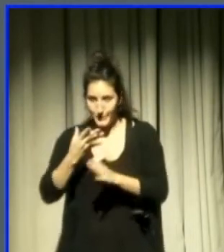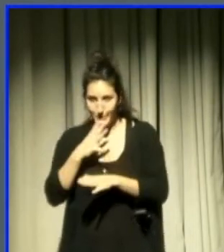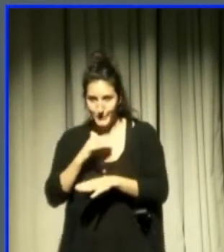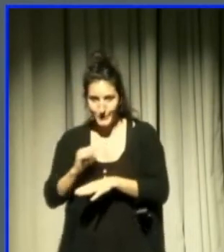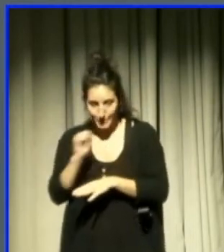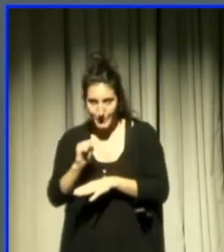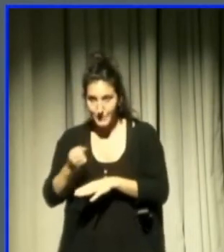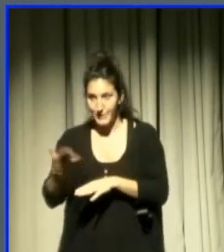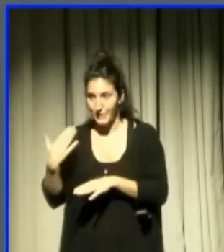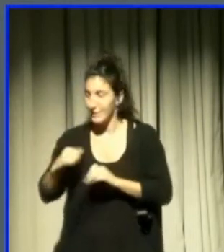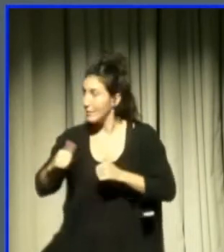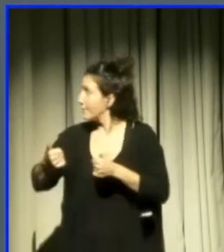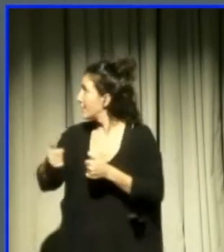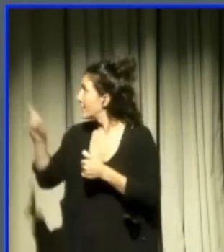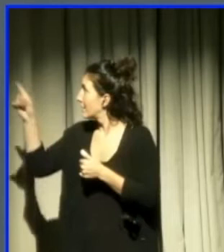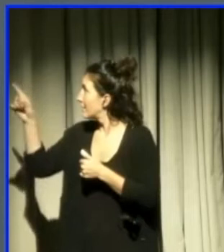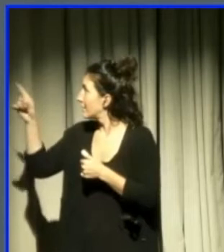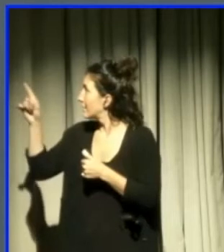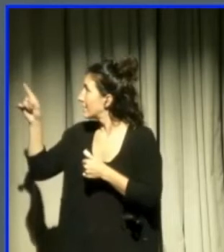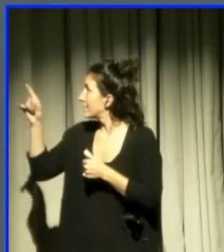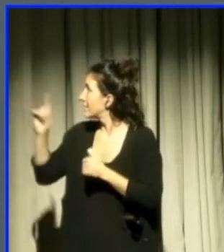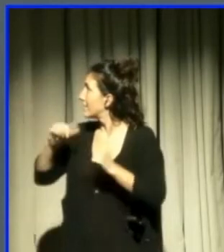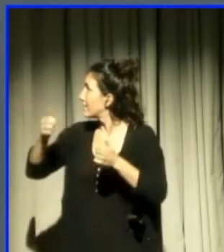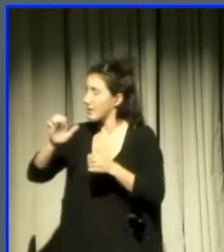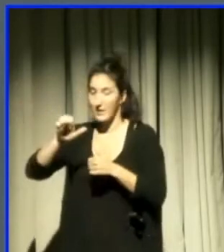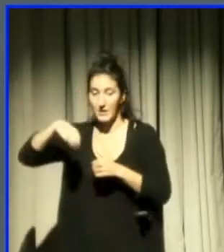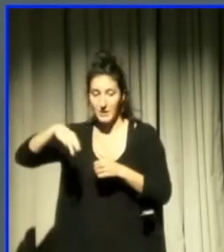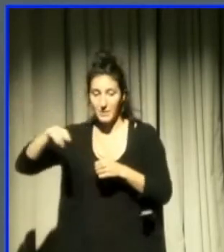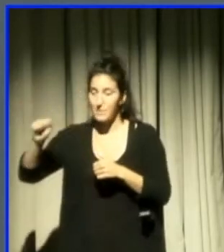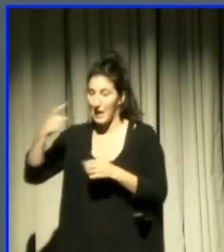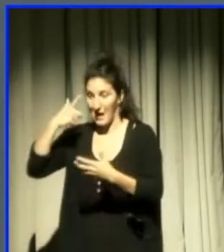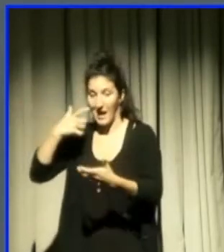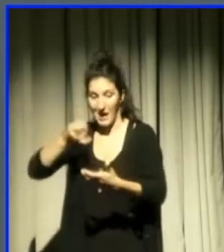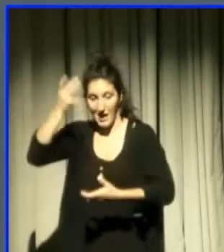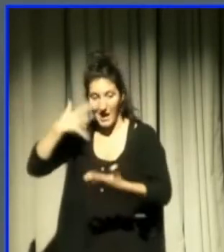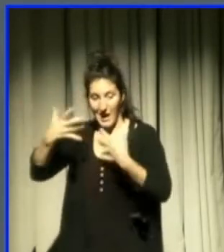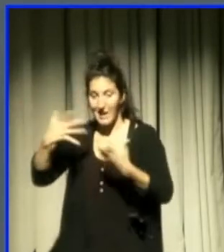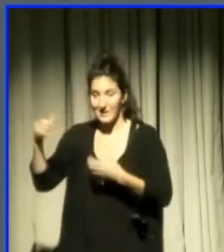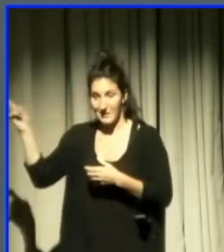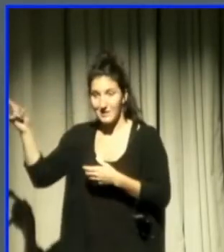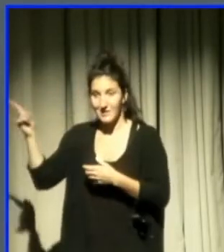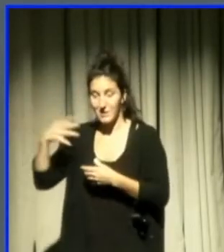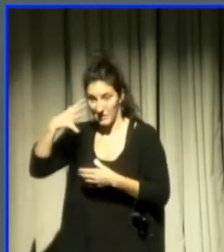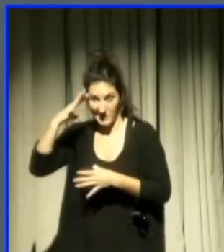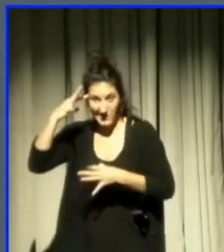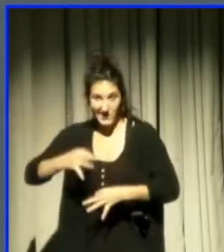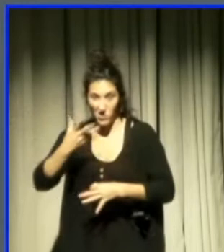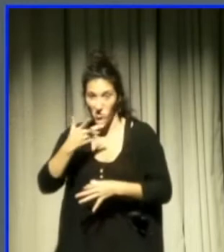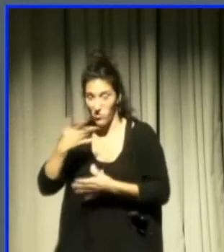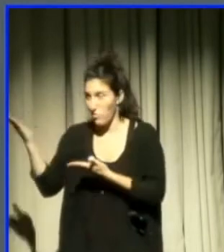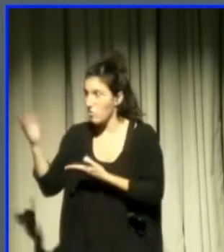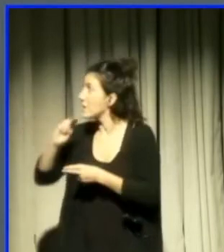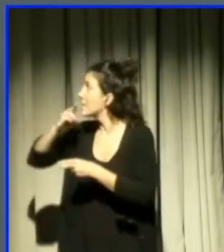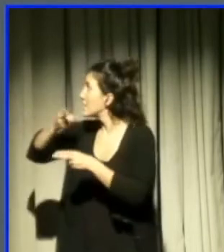artist. She's Emma Agnes Scheffer. I guess you know about that. So it's called Insta Repeat,